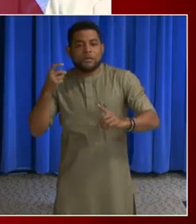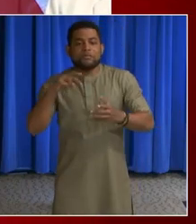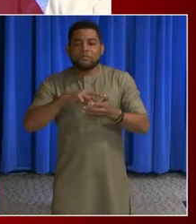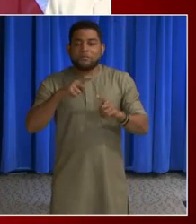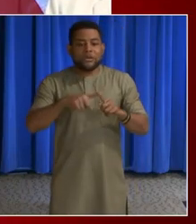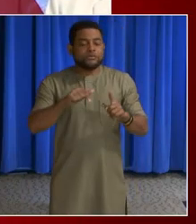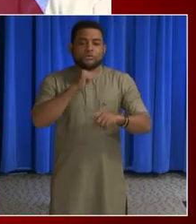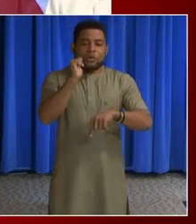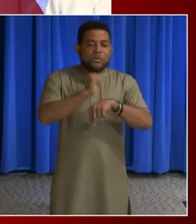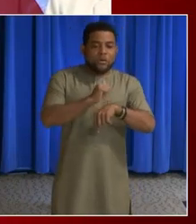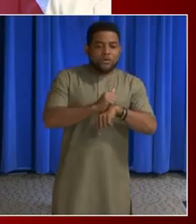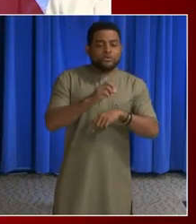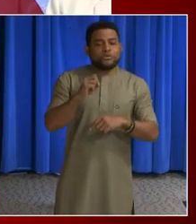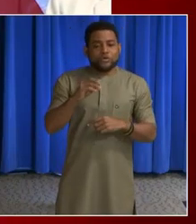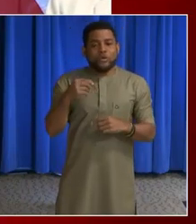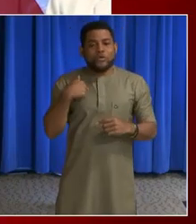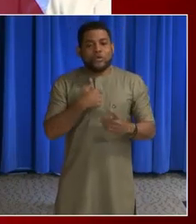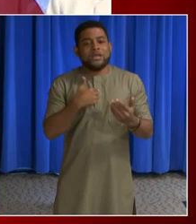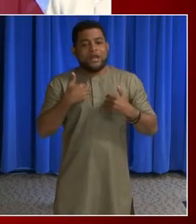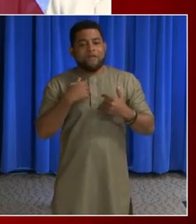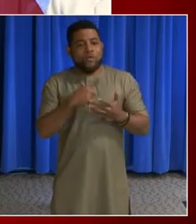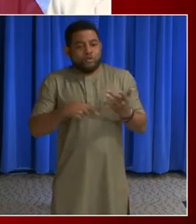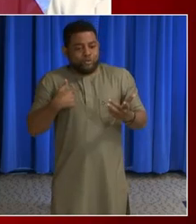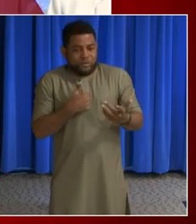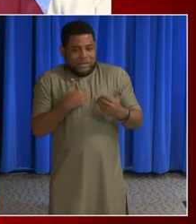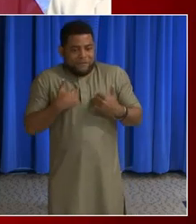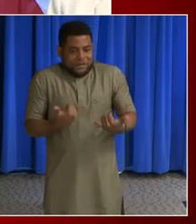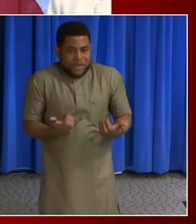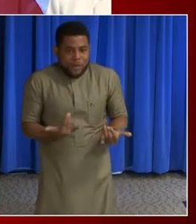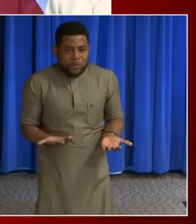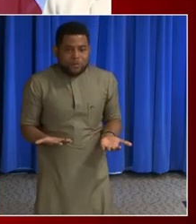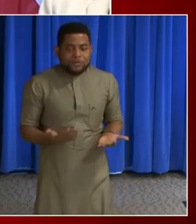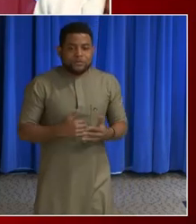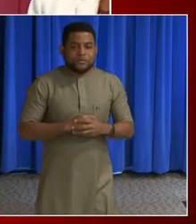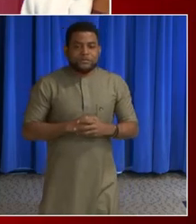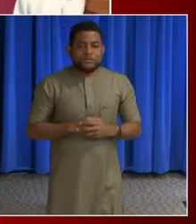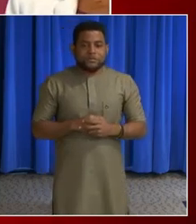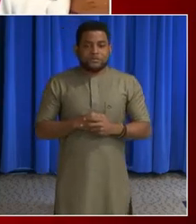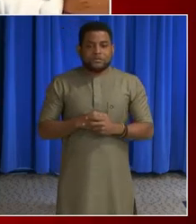point. With respect to the other officers